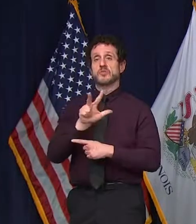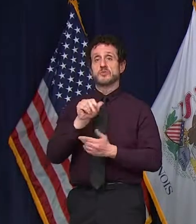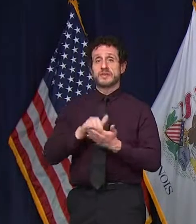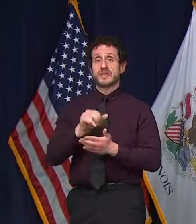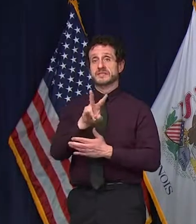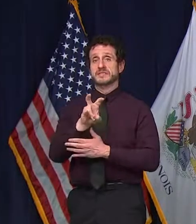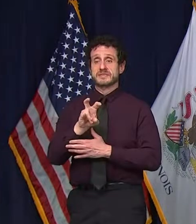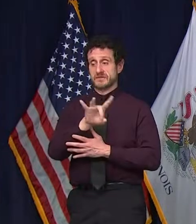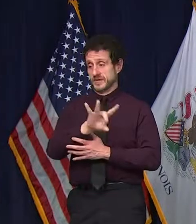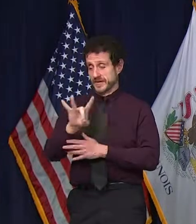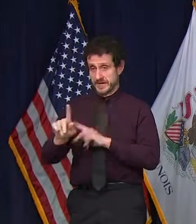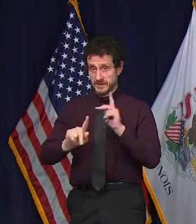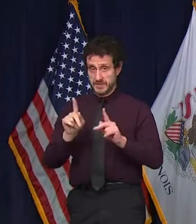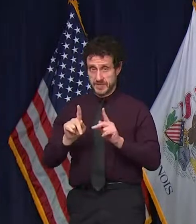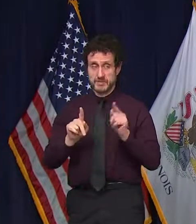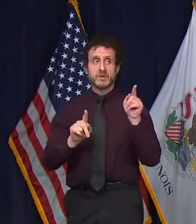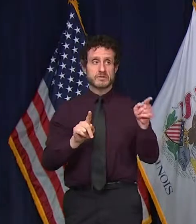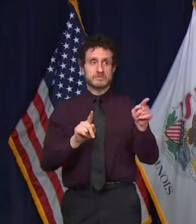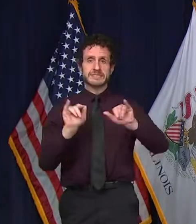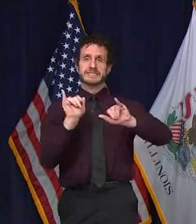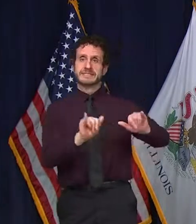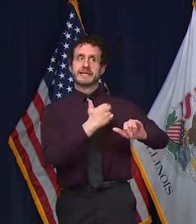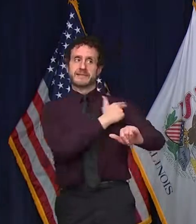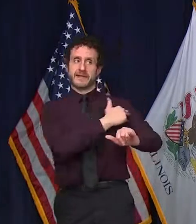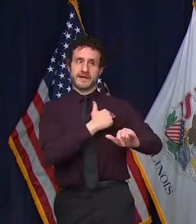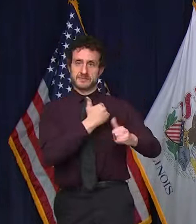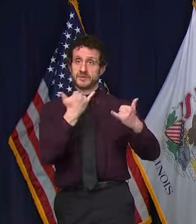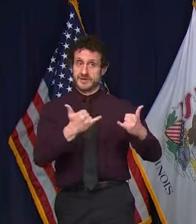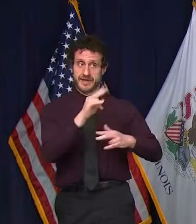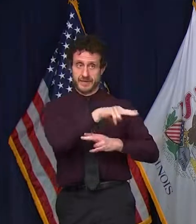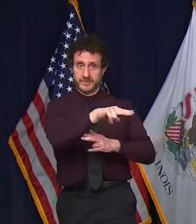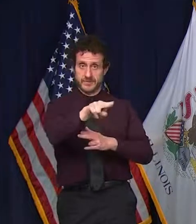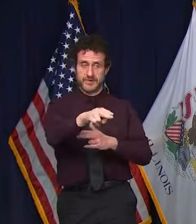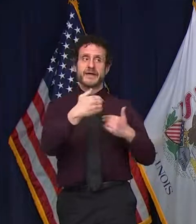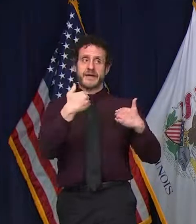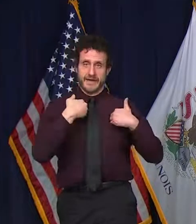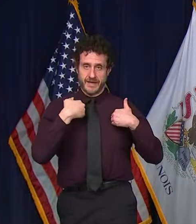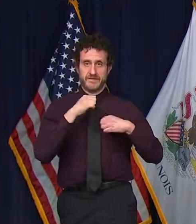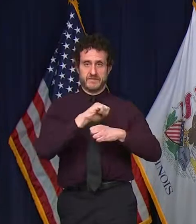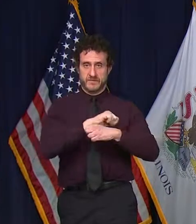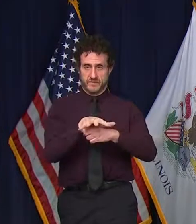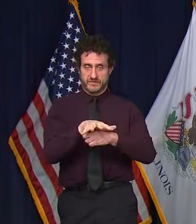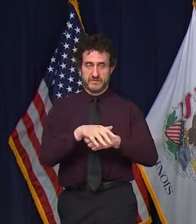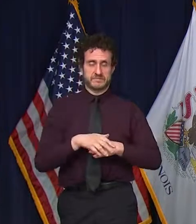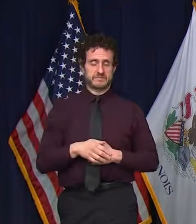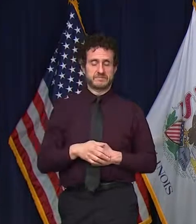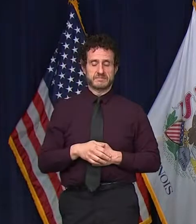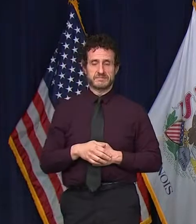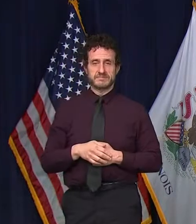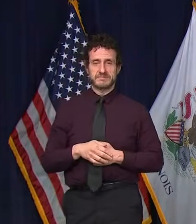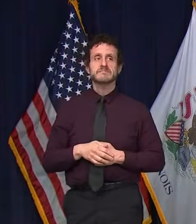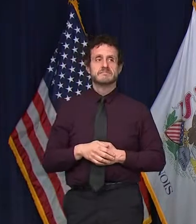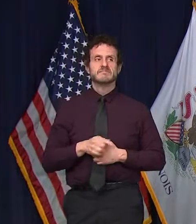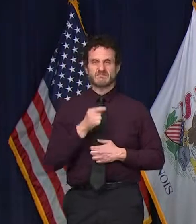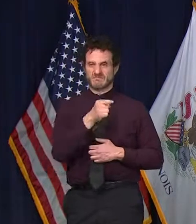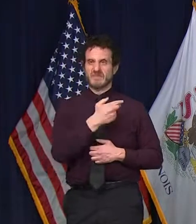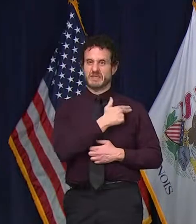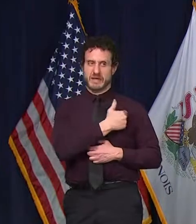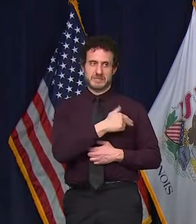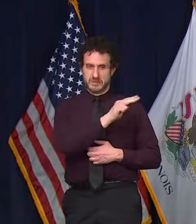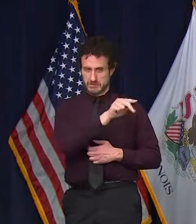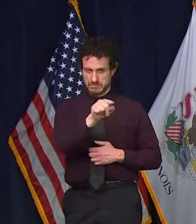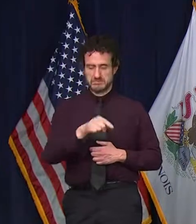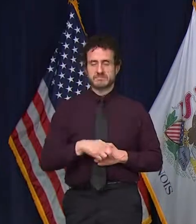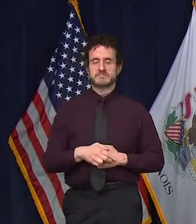3,788 people were in the hospital hospitalized with were hospitalized with